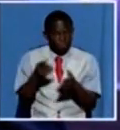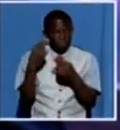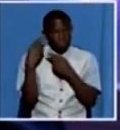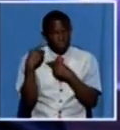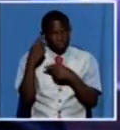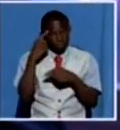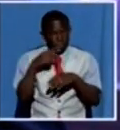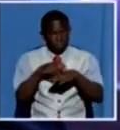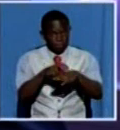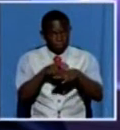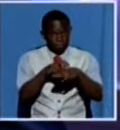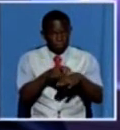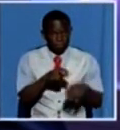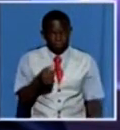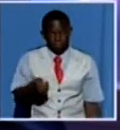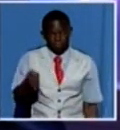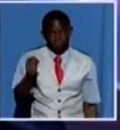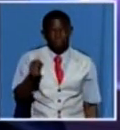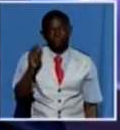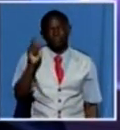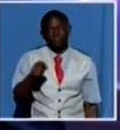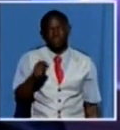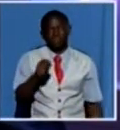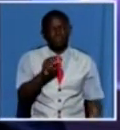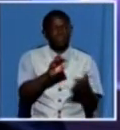tolling. And I would want to share